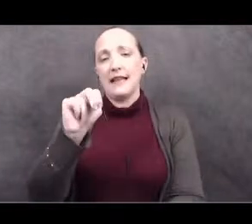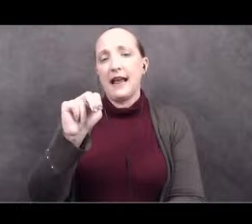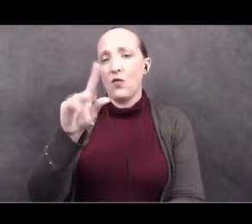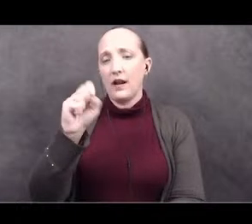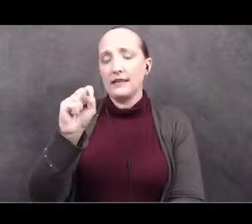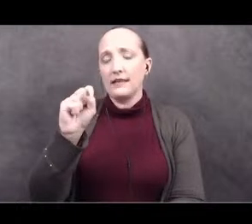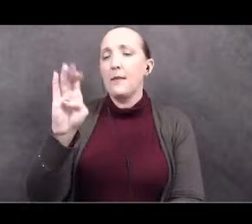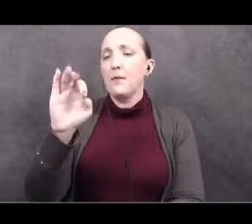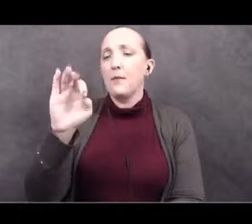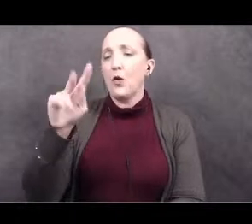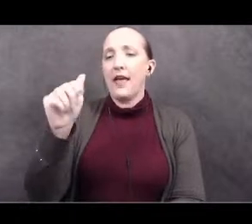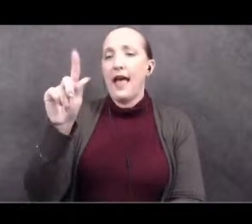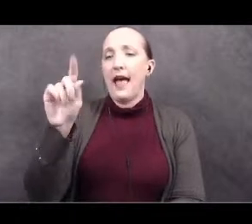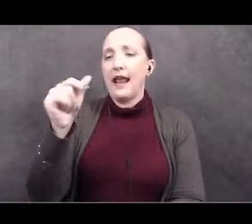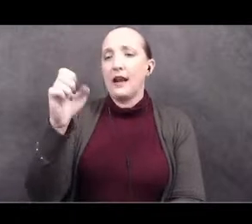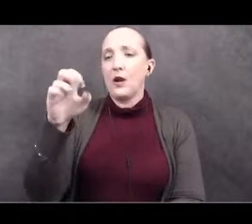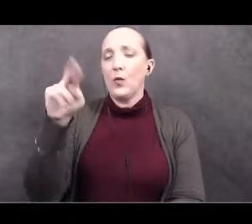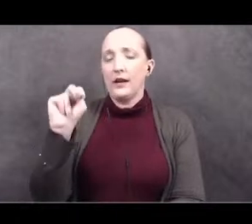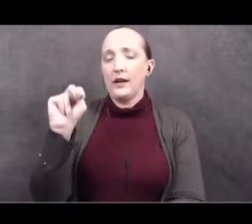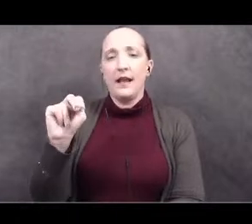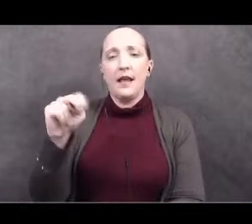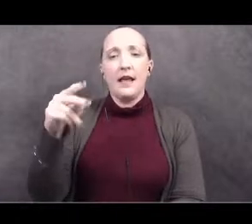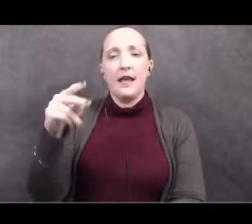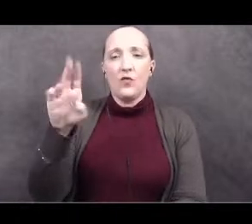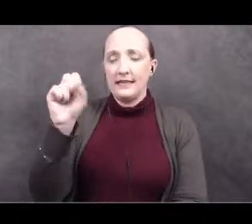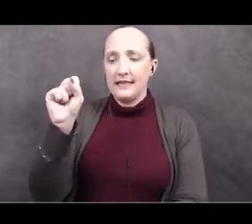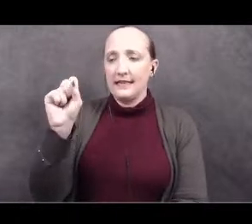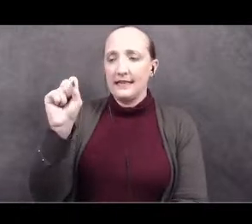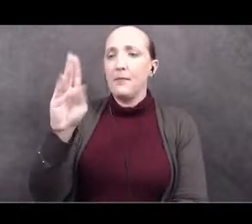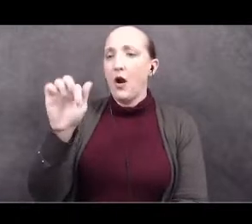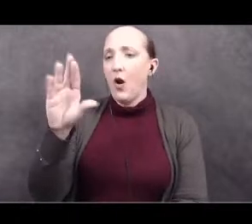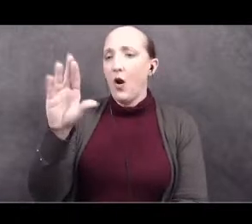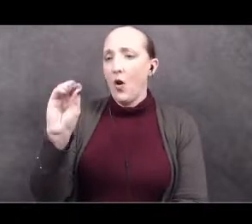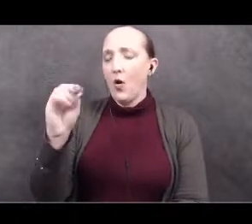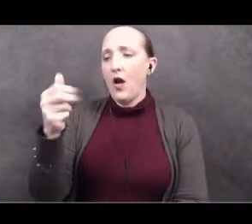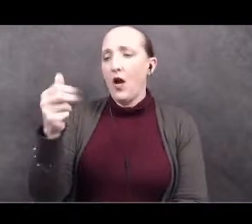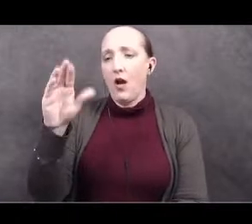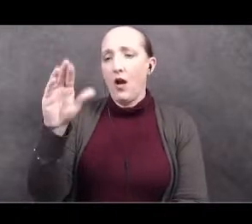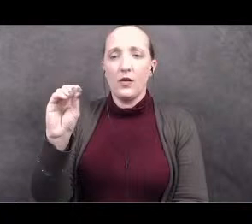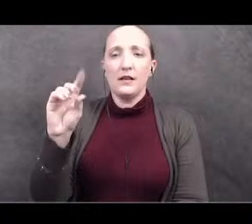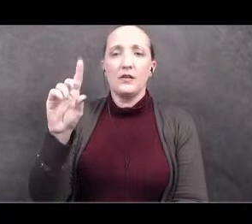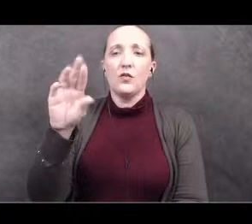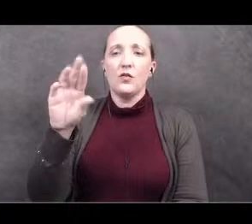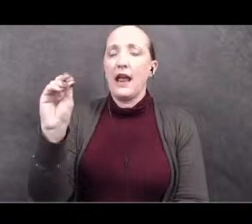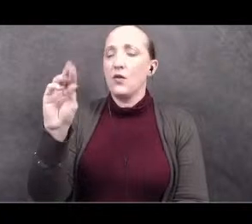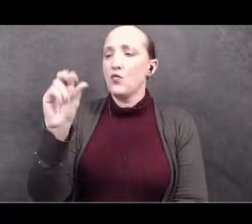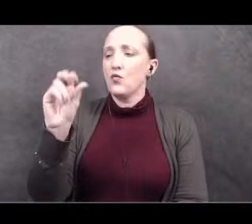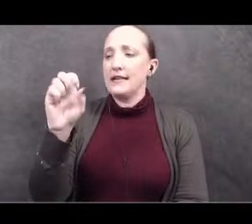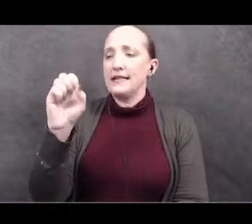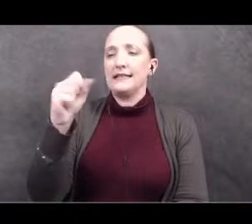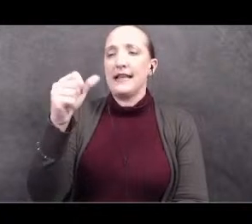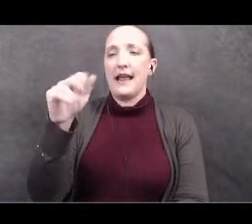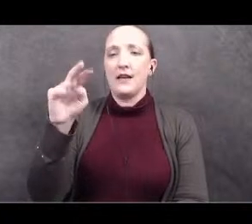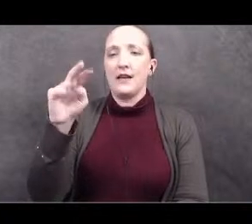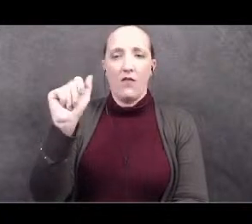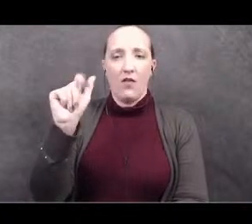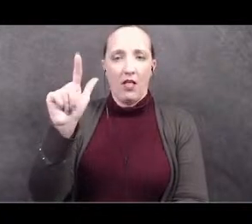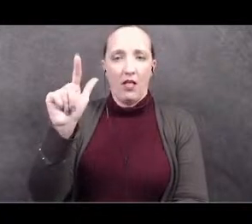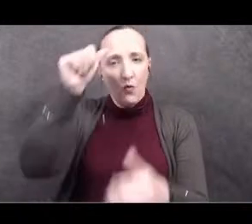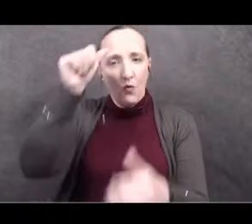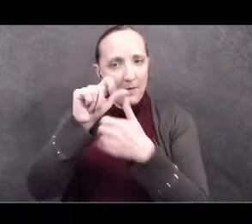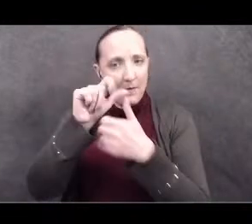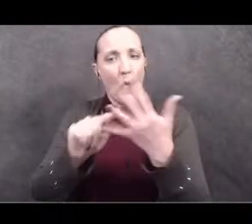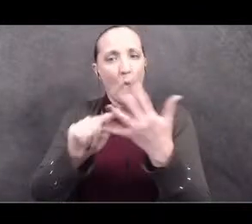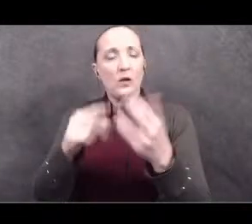Fuentes Pat Haro Frankie bar Bernice s of all remember these names on voting day thank you